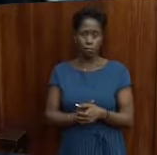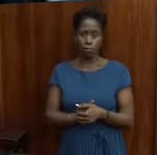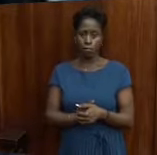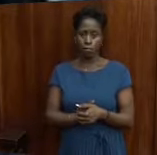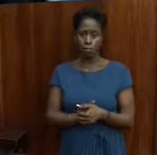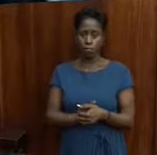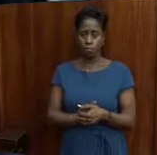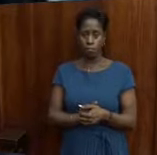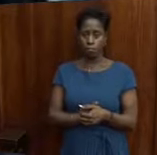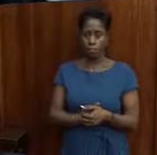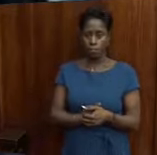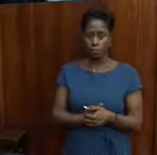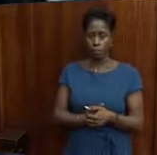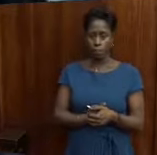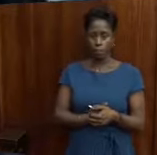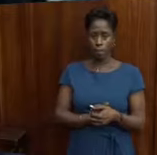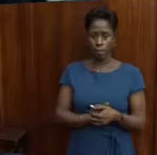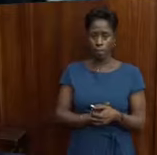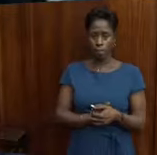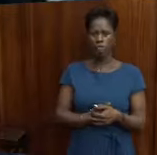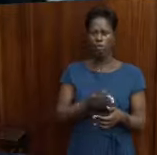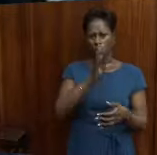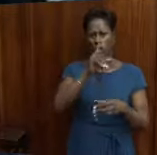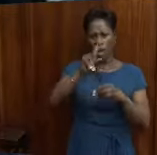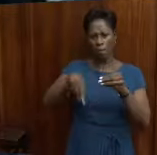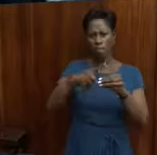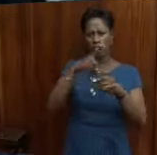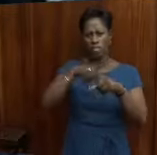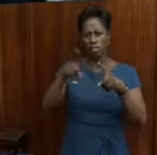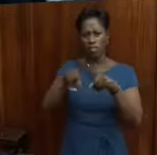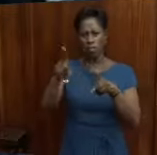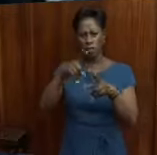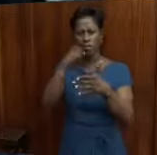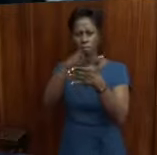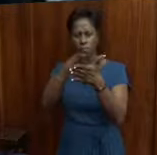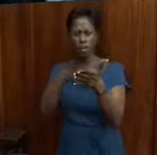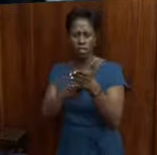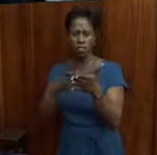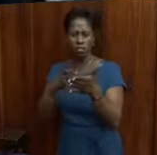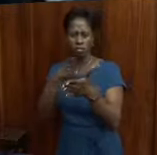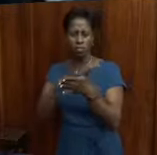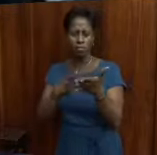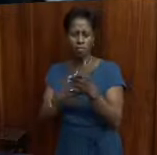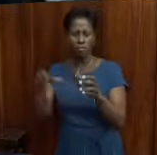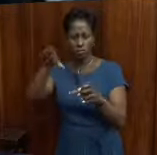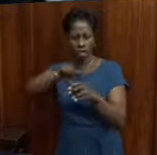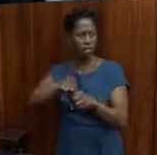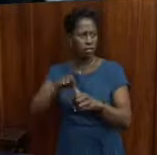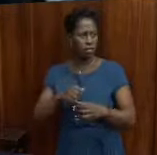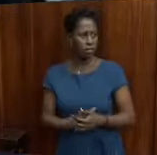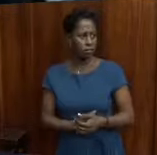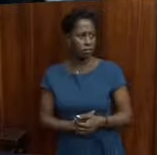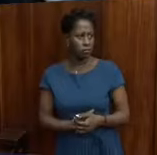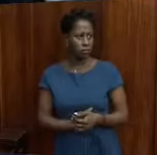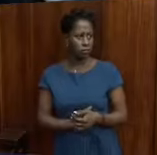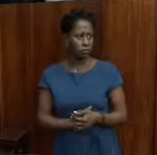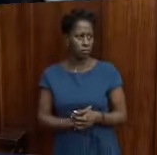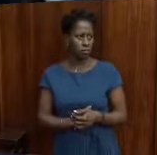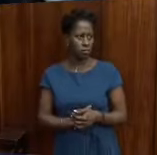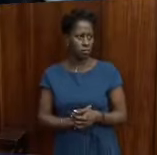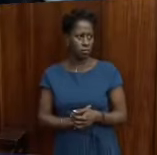bringing the excise tax to $4 per gallon. Had this policy been kept, the current price of fuel, which is subject